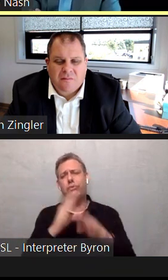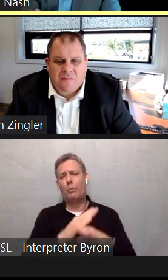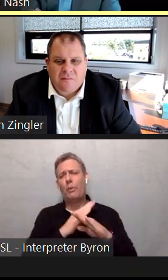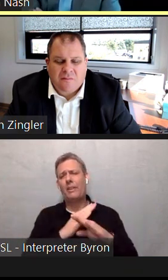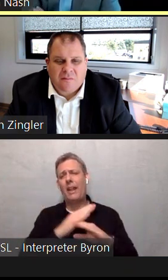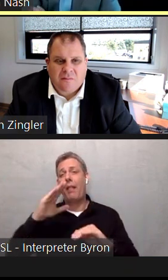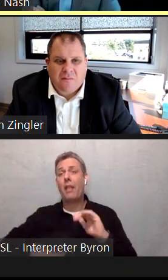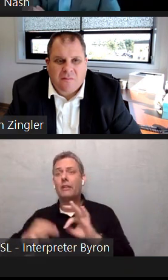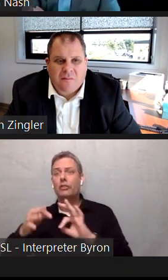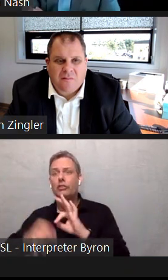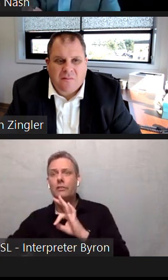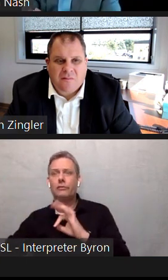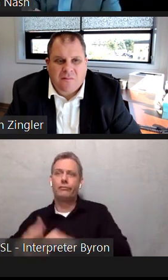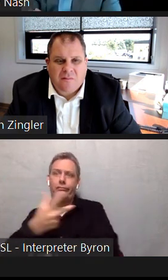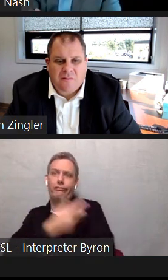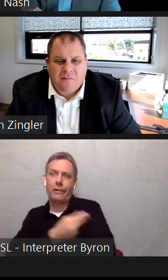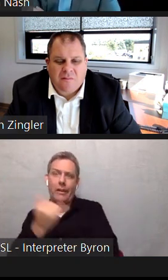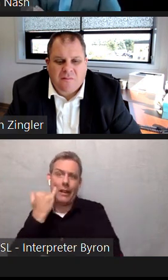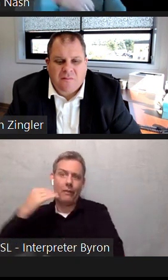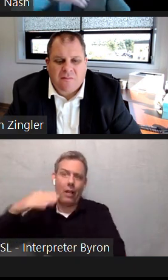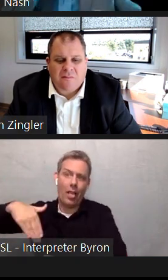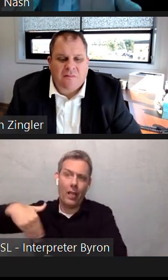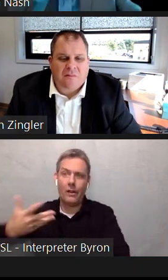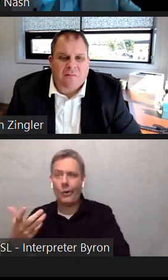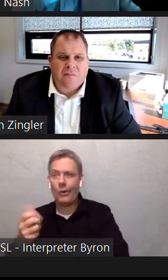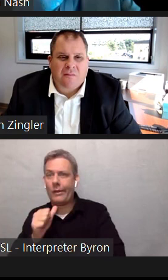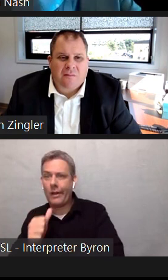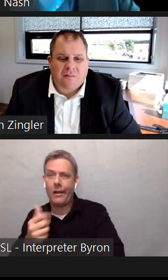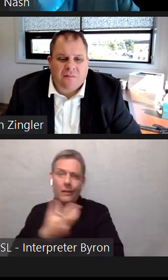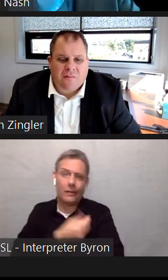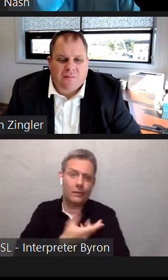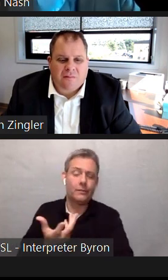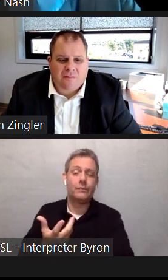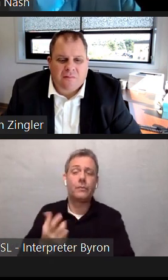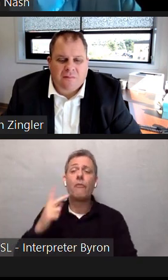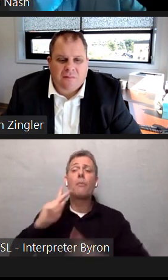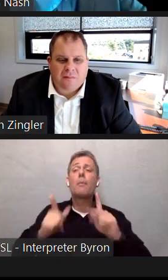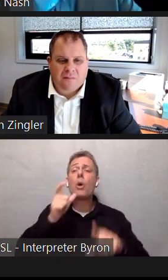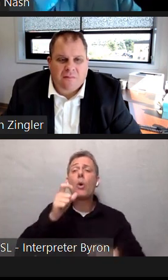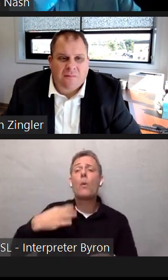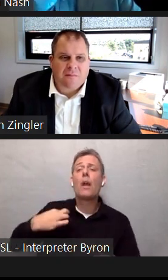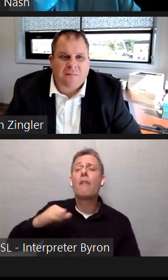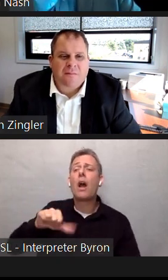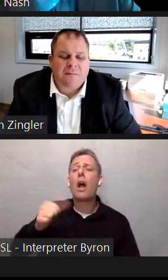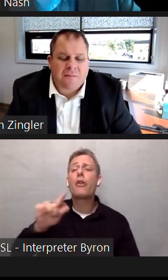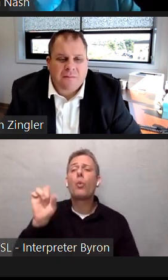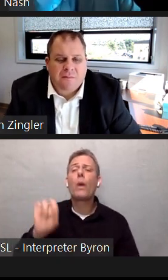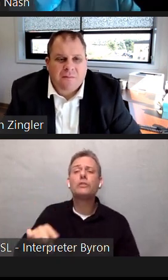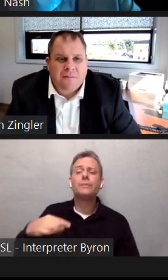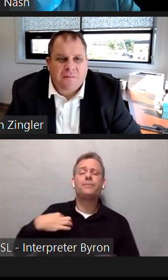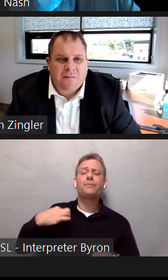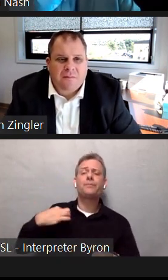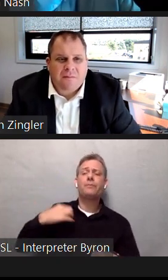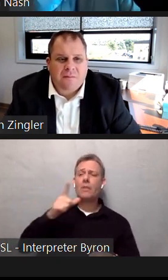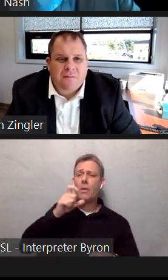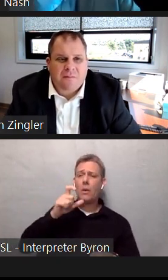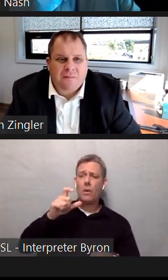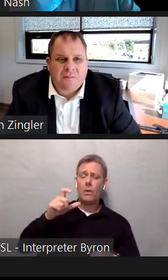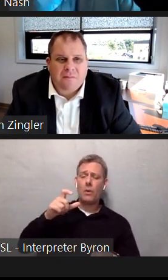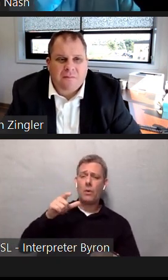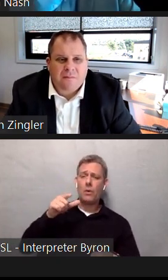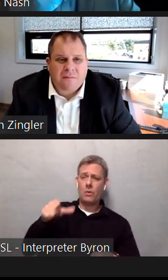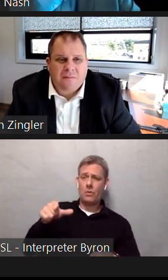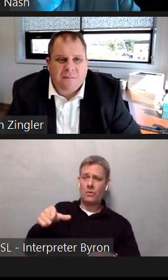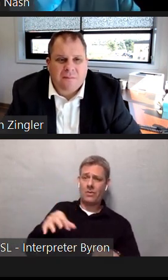status. Patty had a follow-up question for participants who are volunteering in the community. The disclosing their